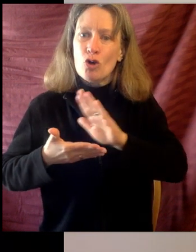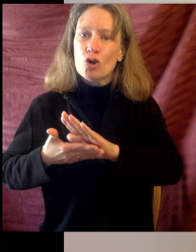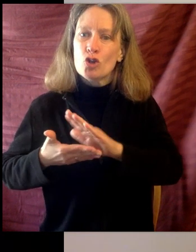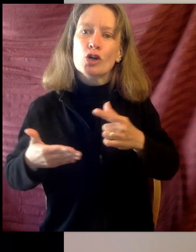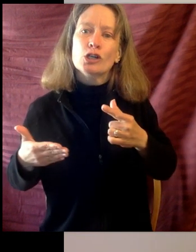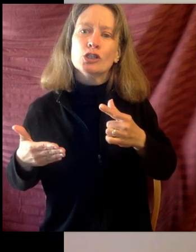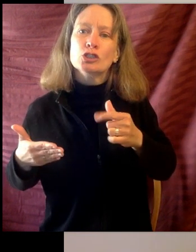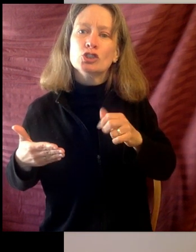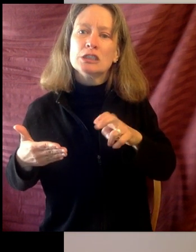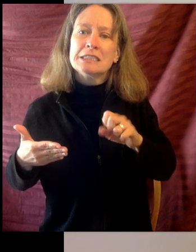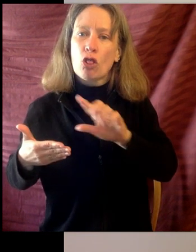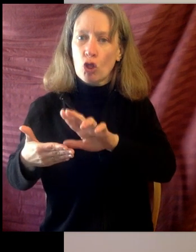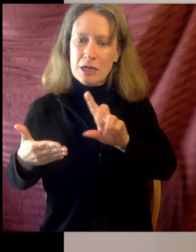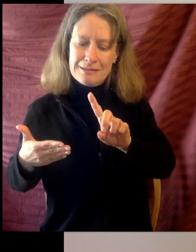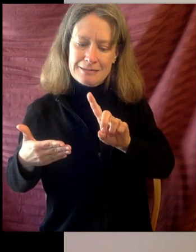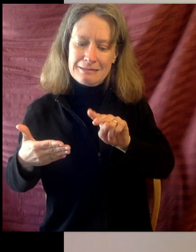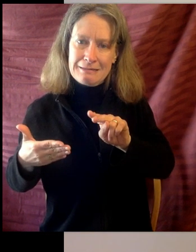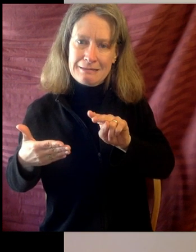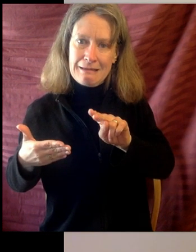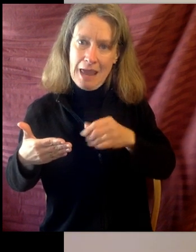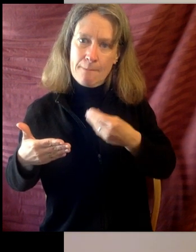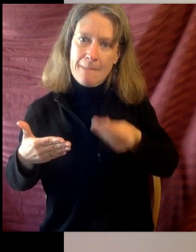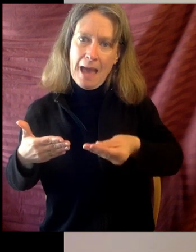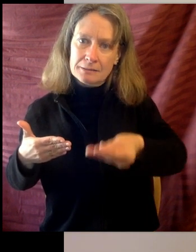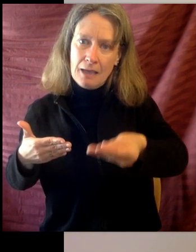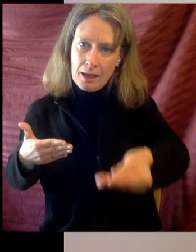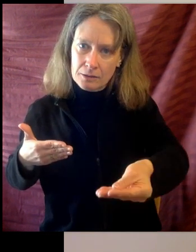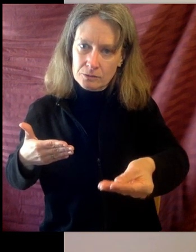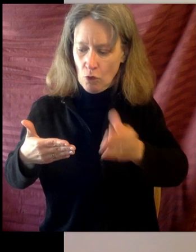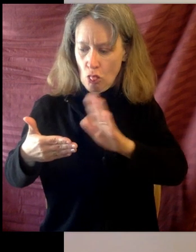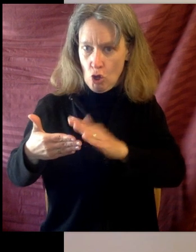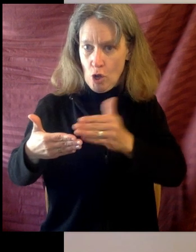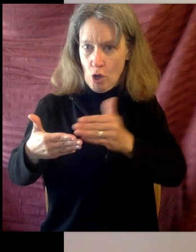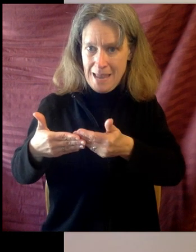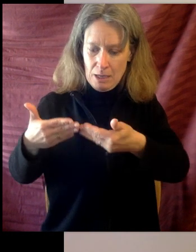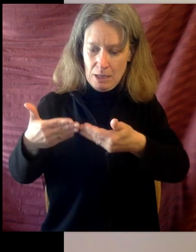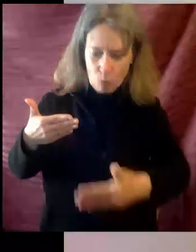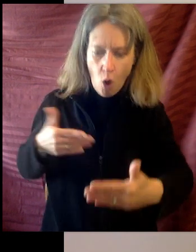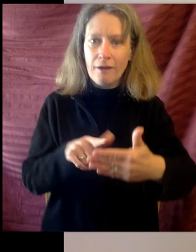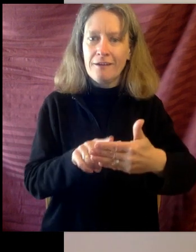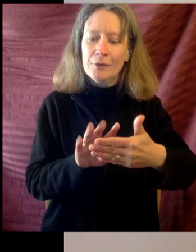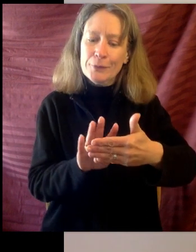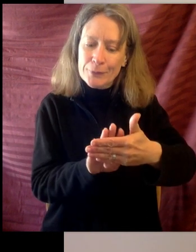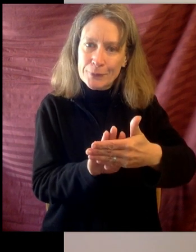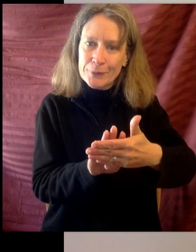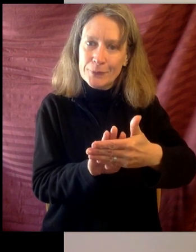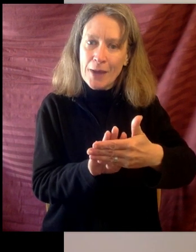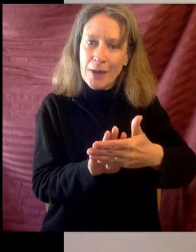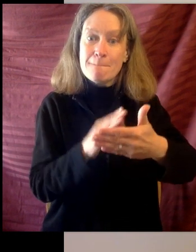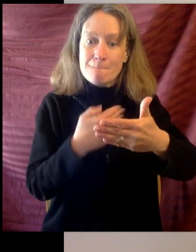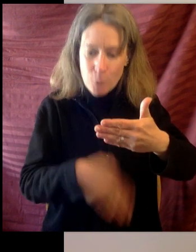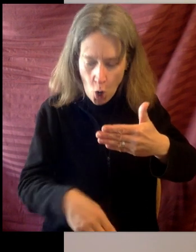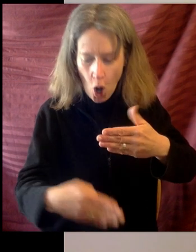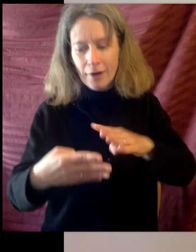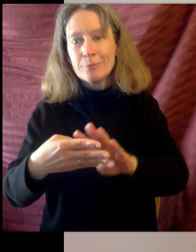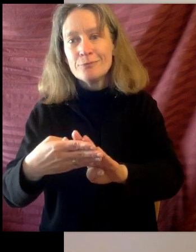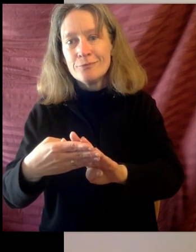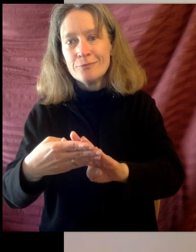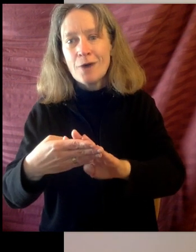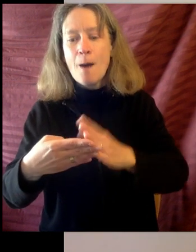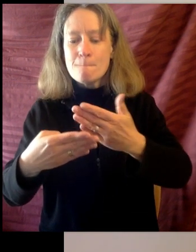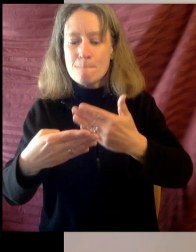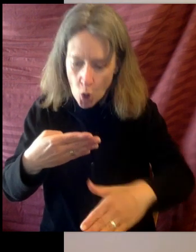say no spines. So your babies will look like you, their babies will look like them, their babies will look